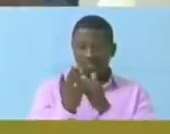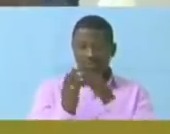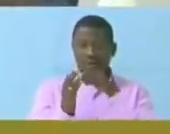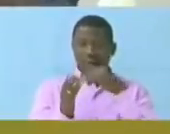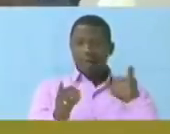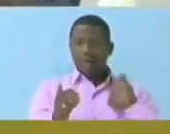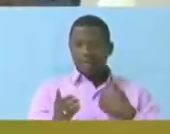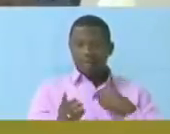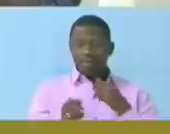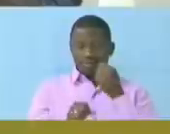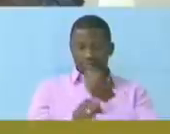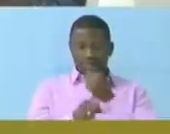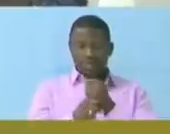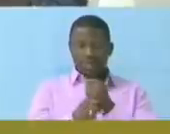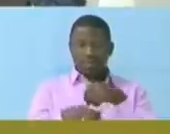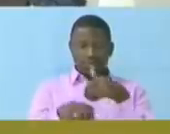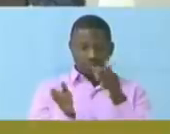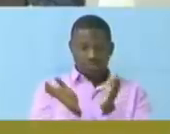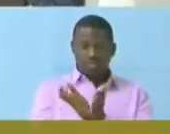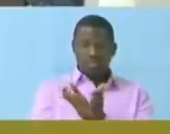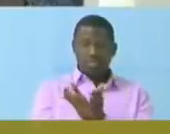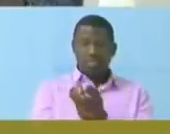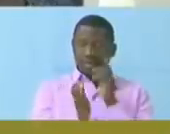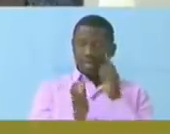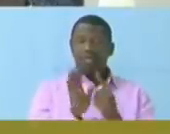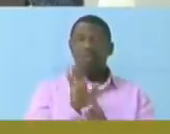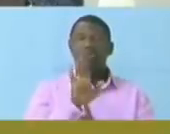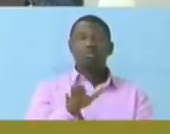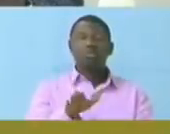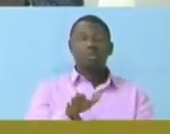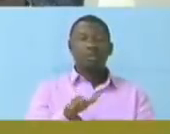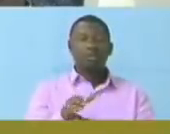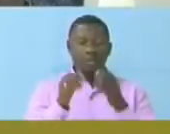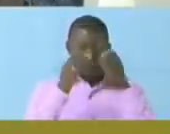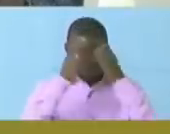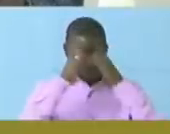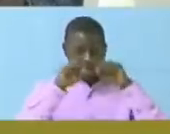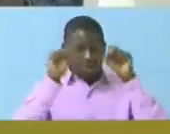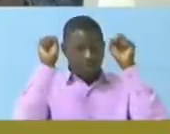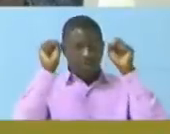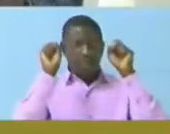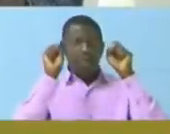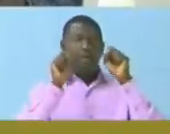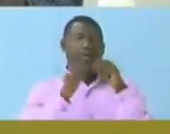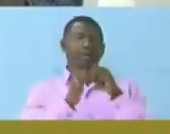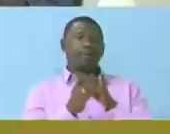so that the government